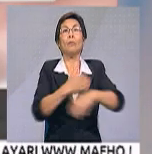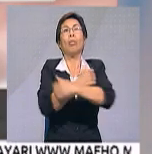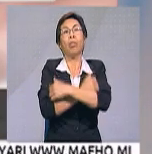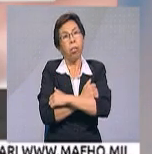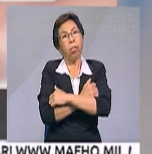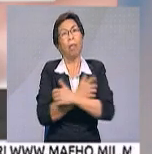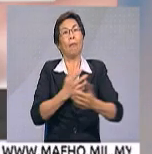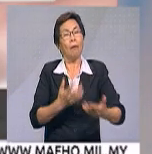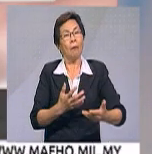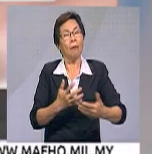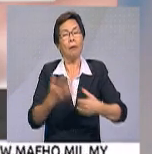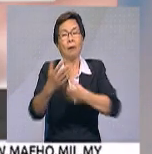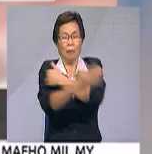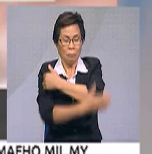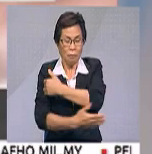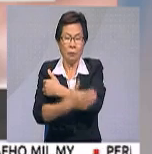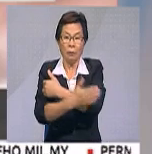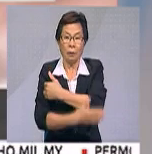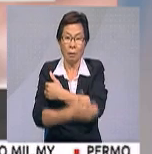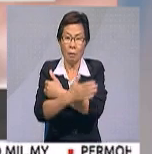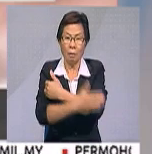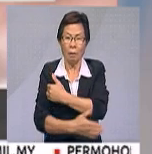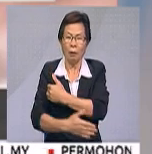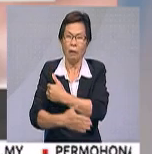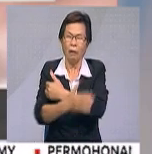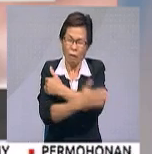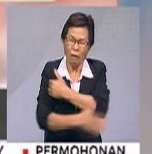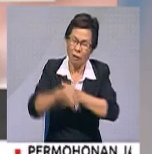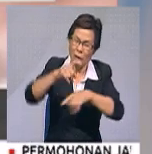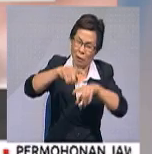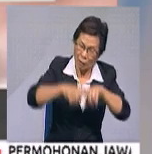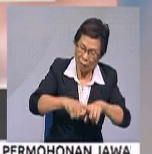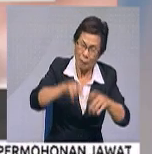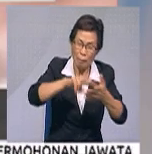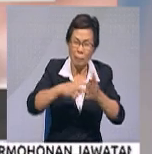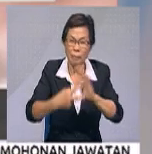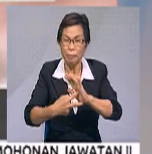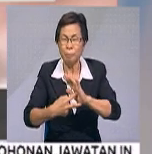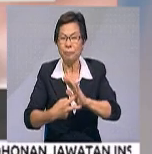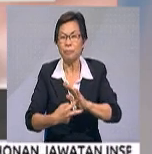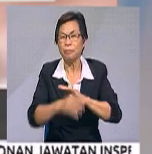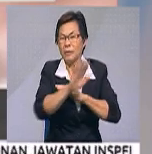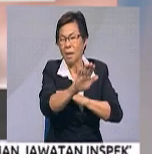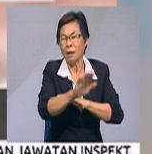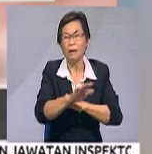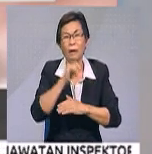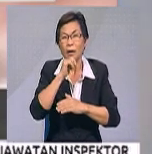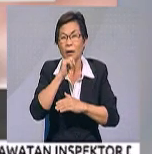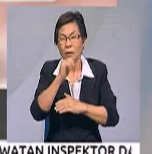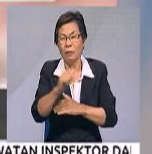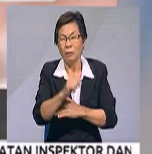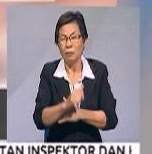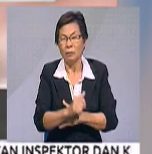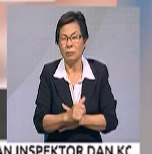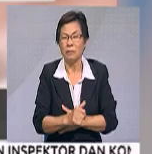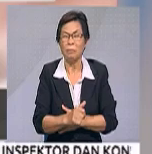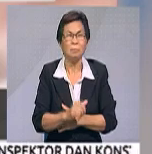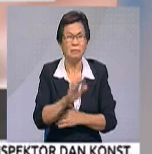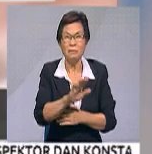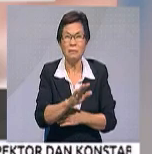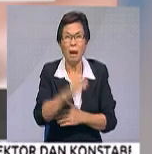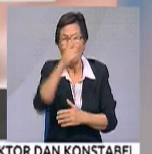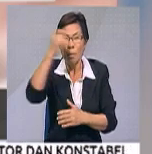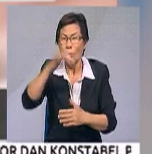are independent. But does this mean that they have a right to massacre their